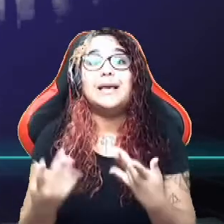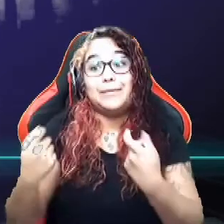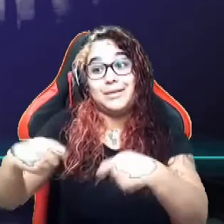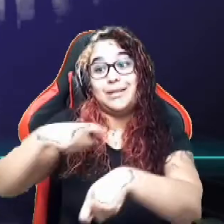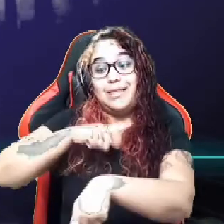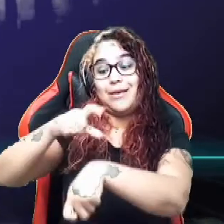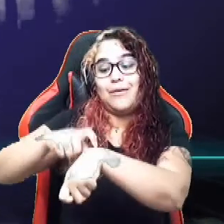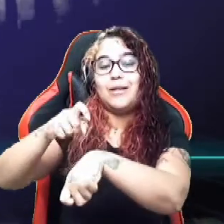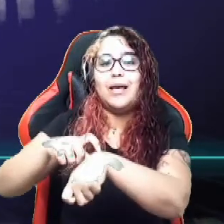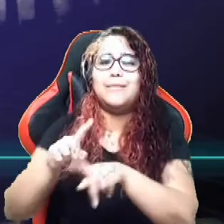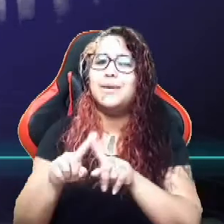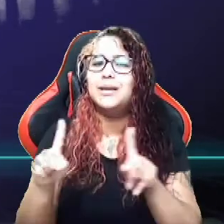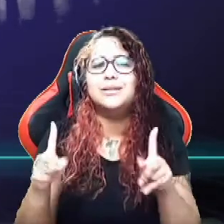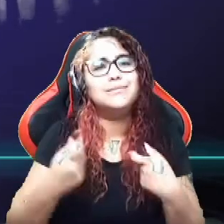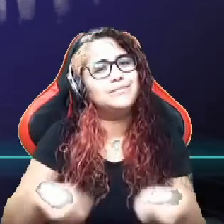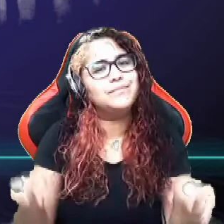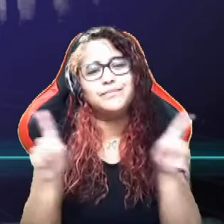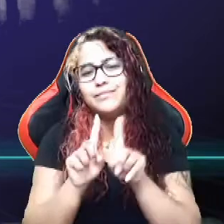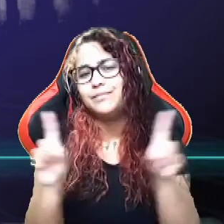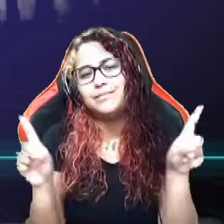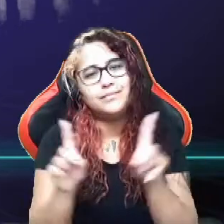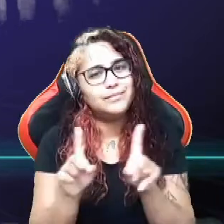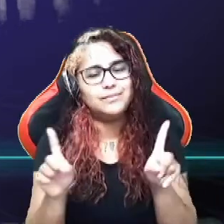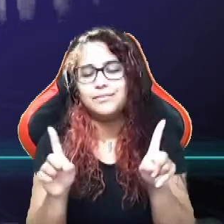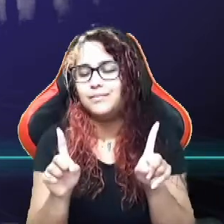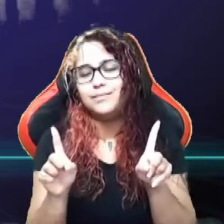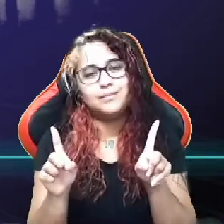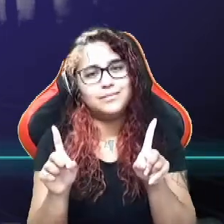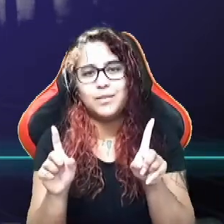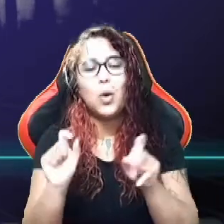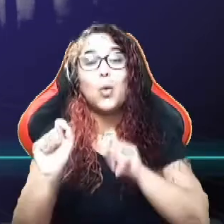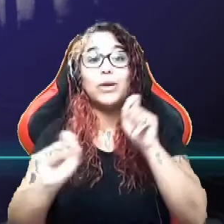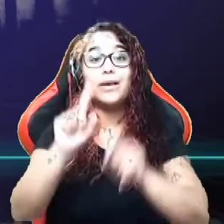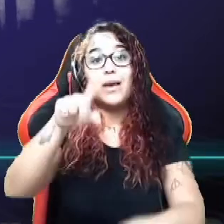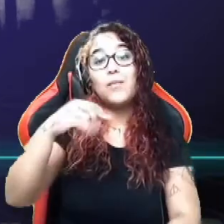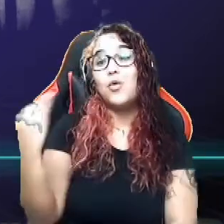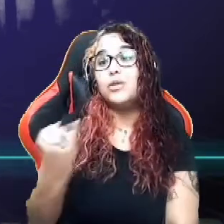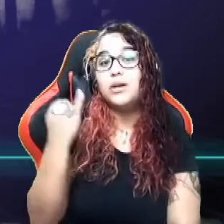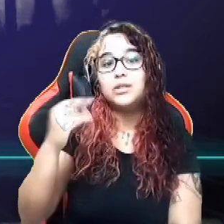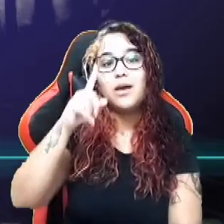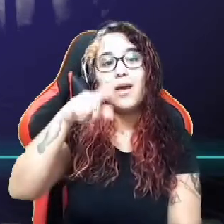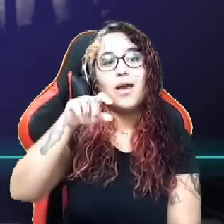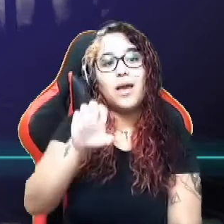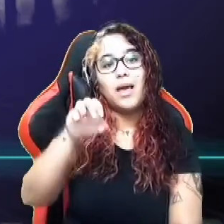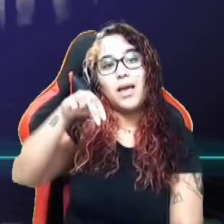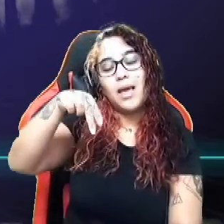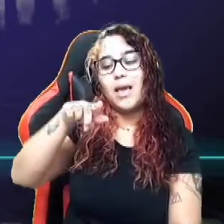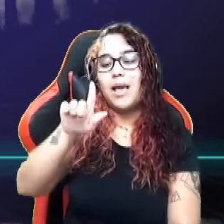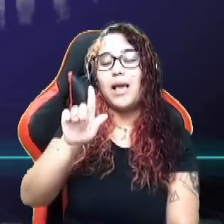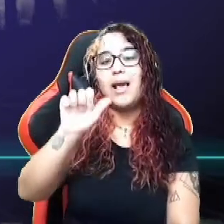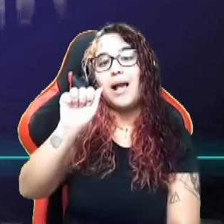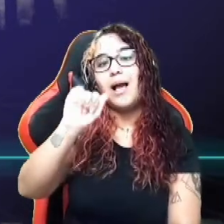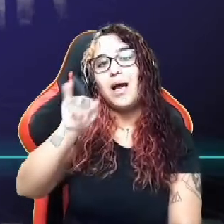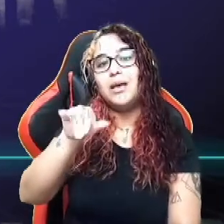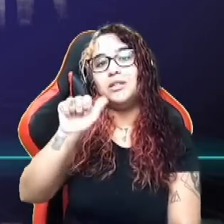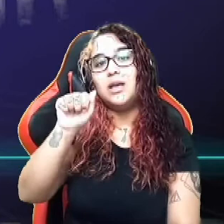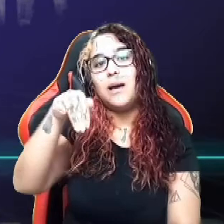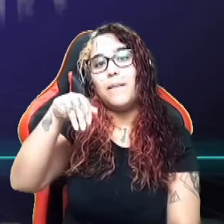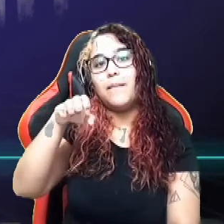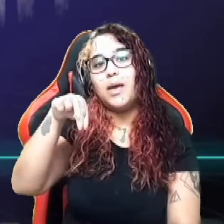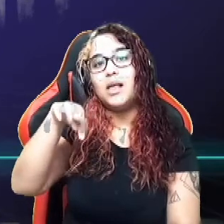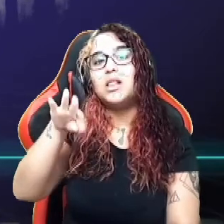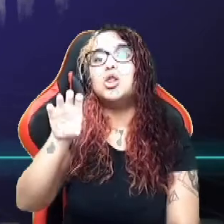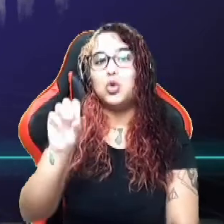post something. We have some myths going around that the time really matters, but it doesn't. What really matters